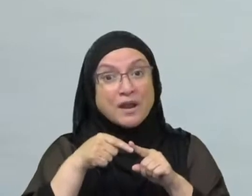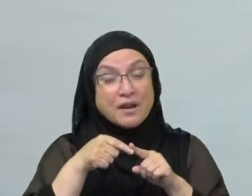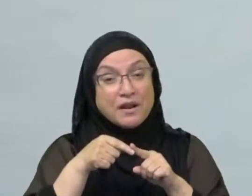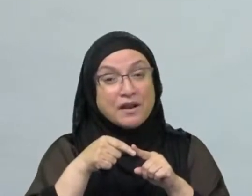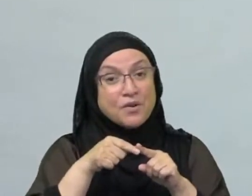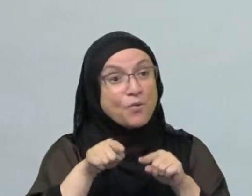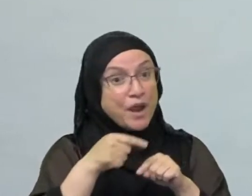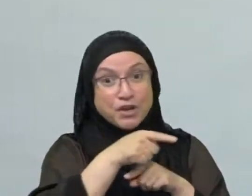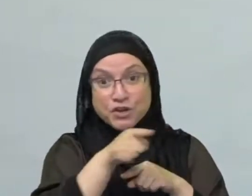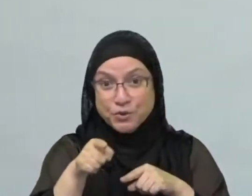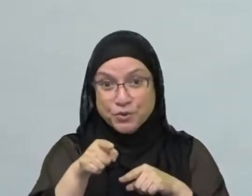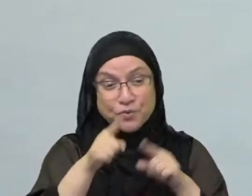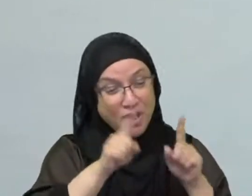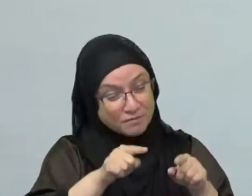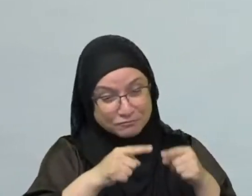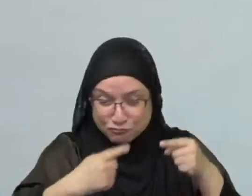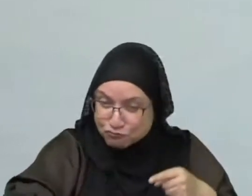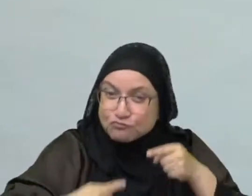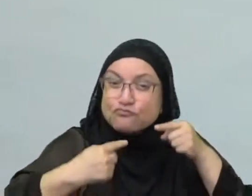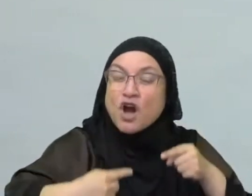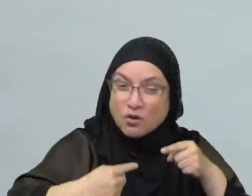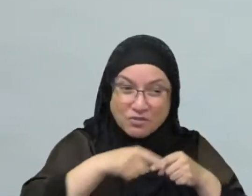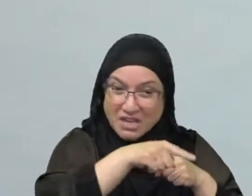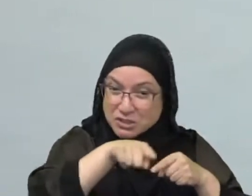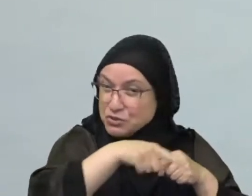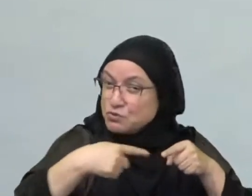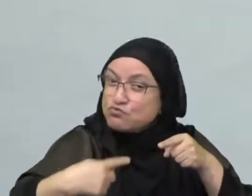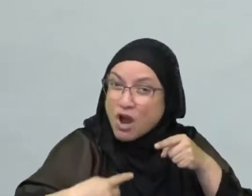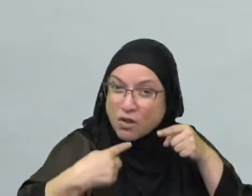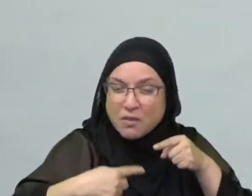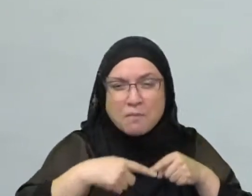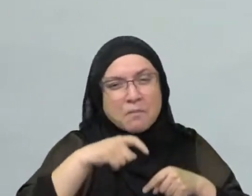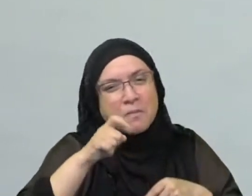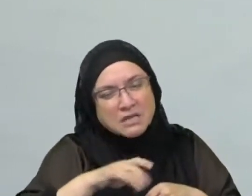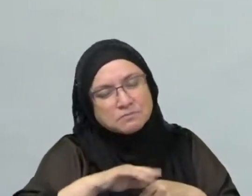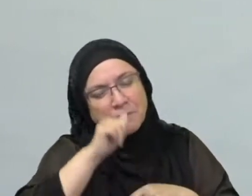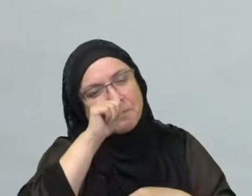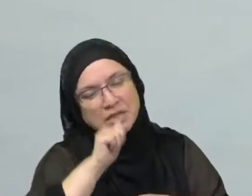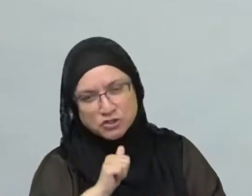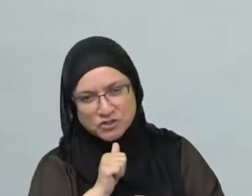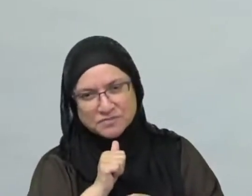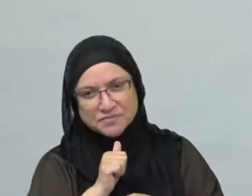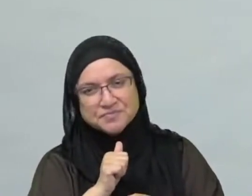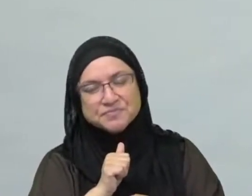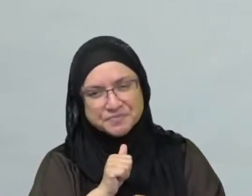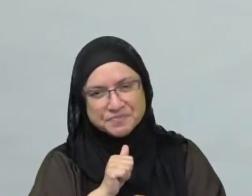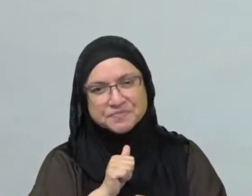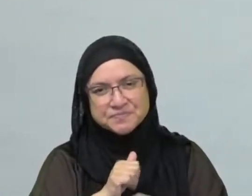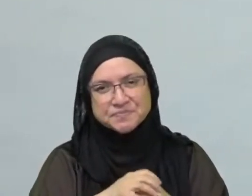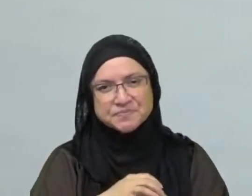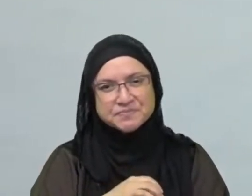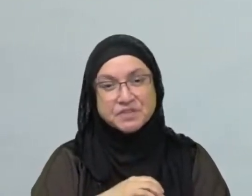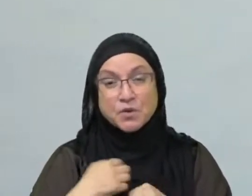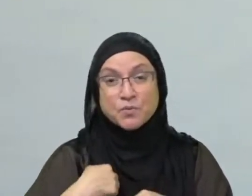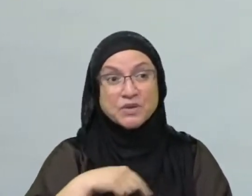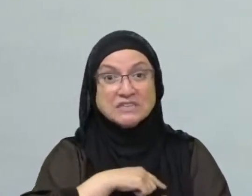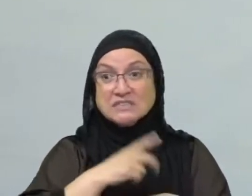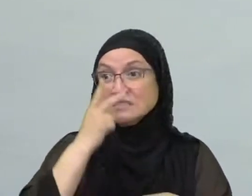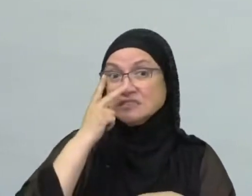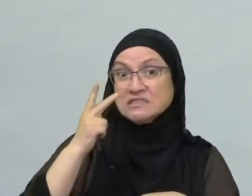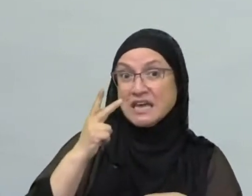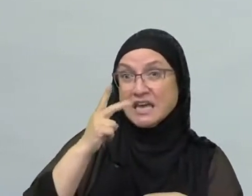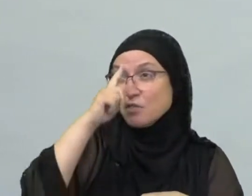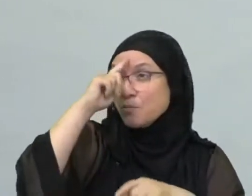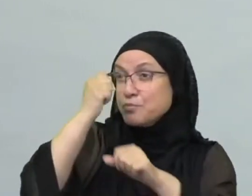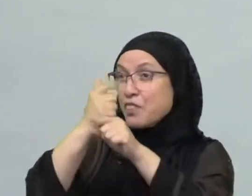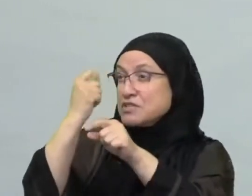honest. What are we seeing right now with our brothers and sisters in Gaza and in so many other parts of the world? Just, you know, things